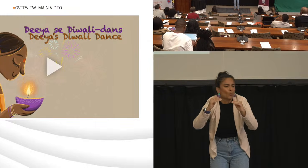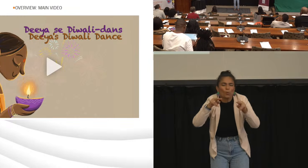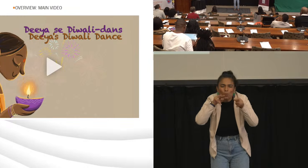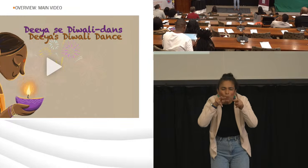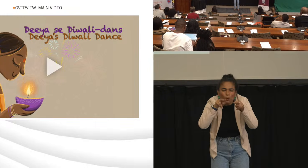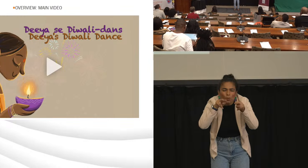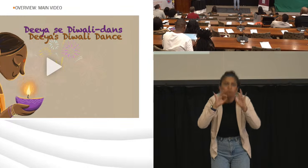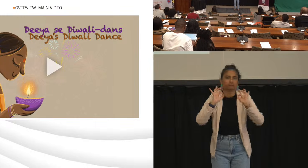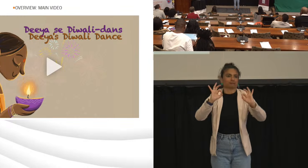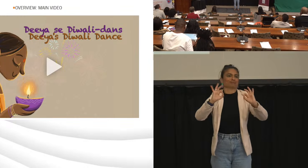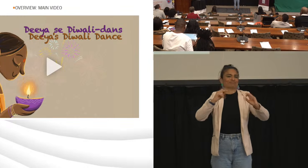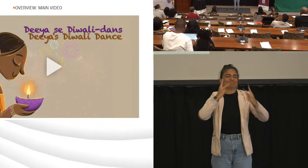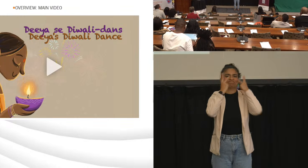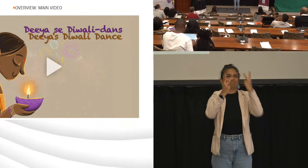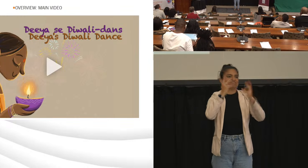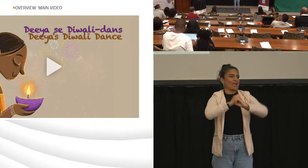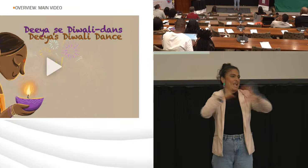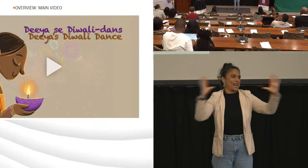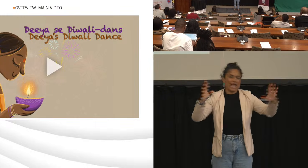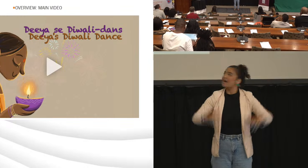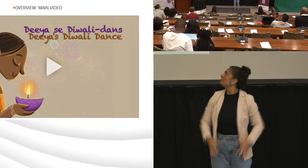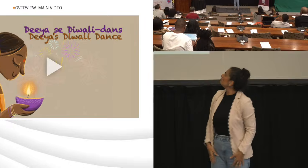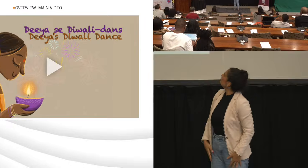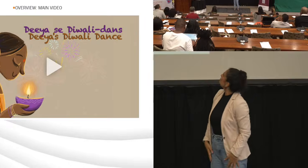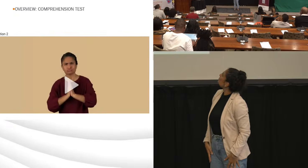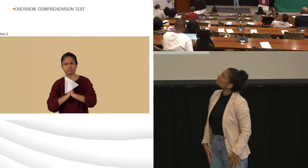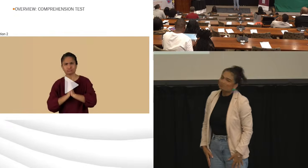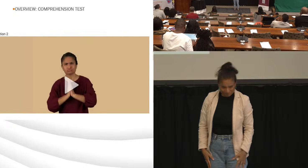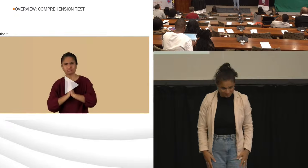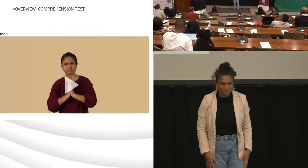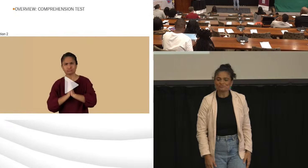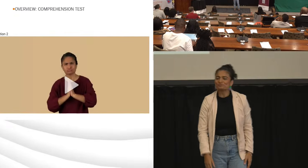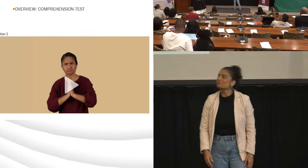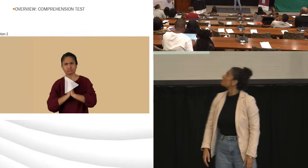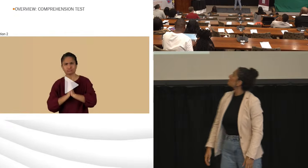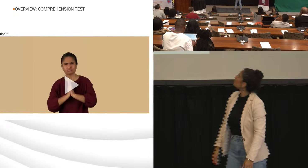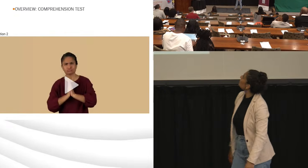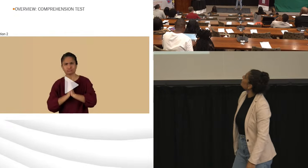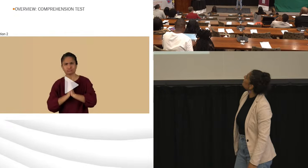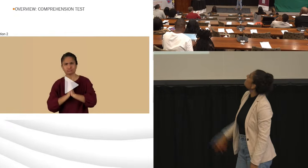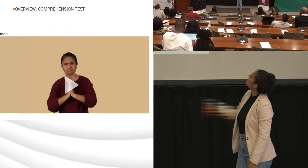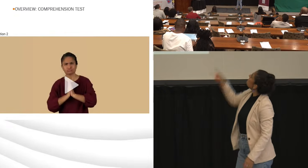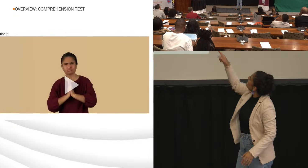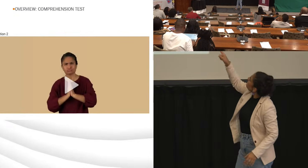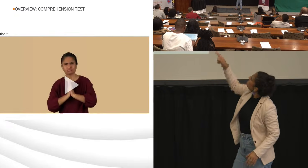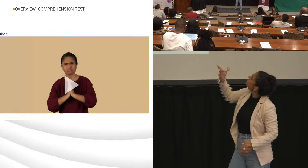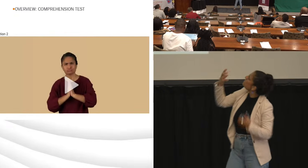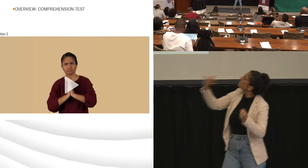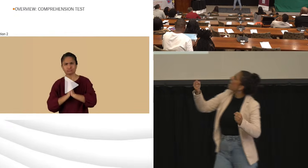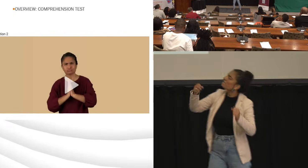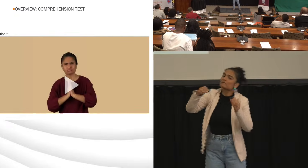sure that the quality of the video is clear, it's not pixelated, even though it's 0 rated.